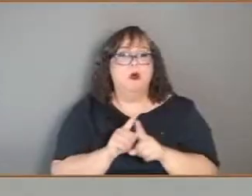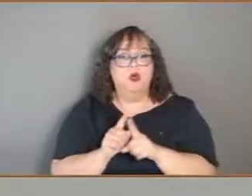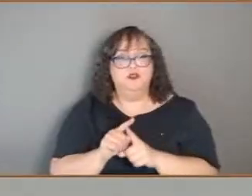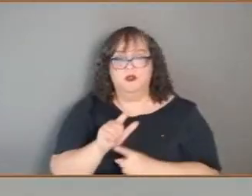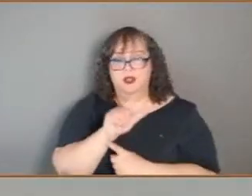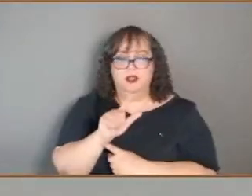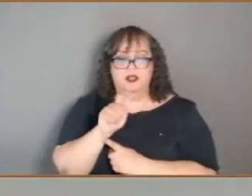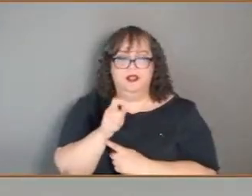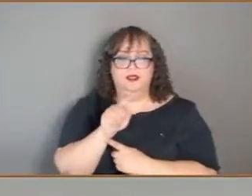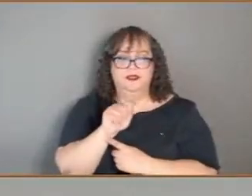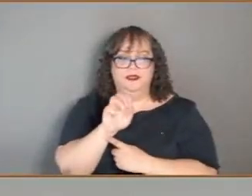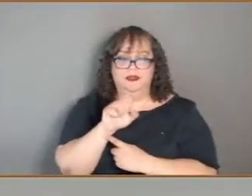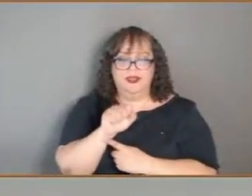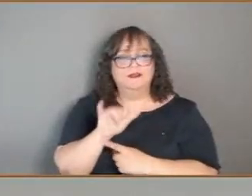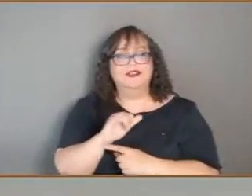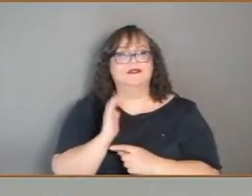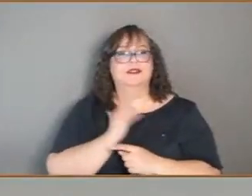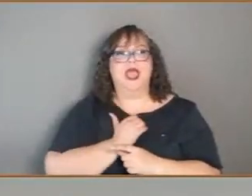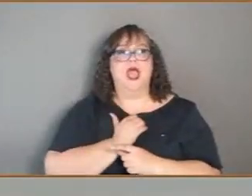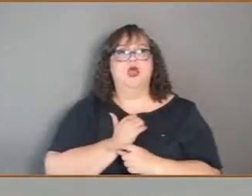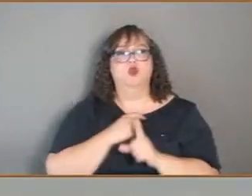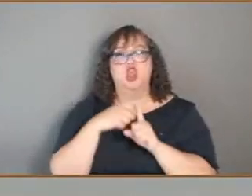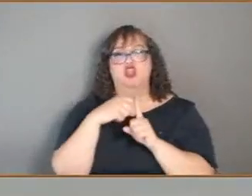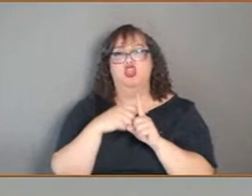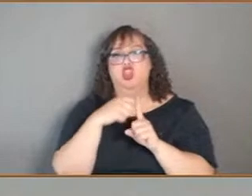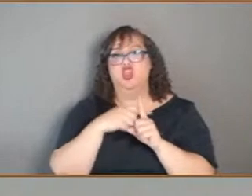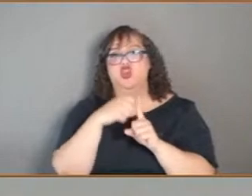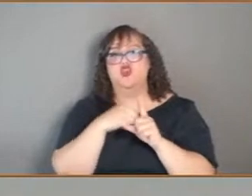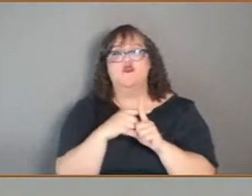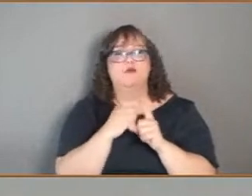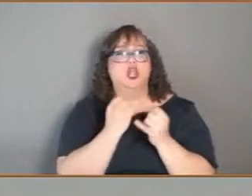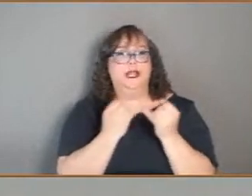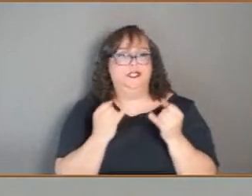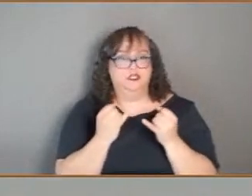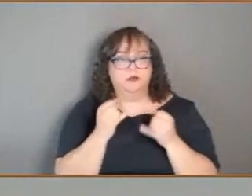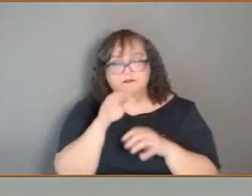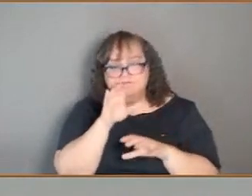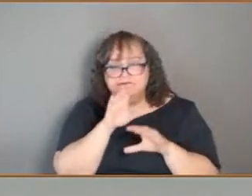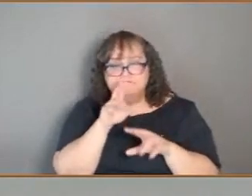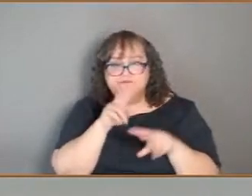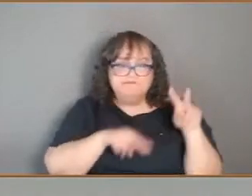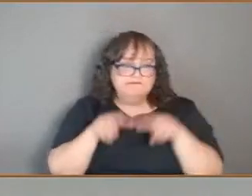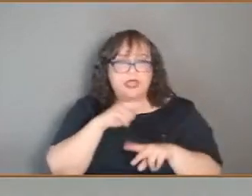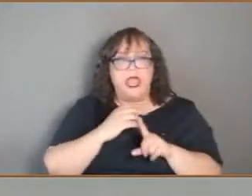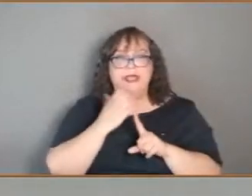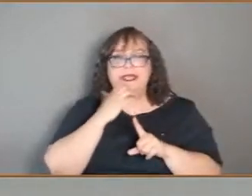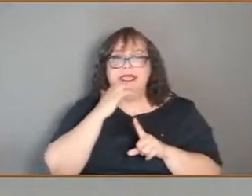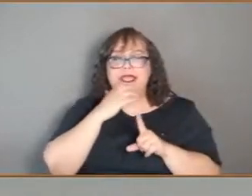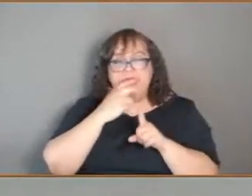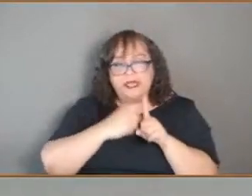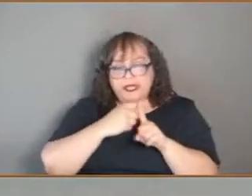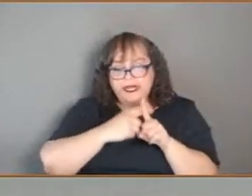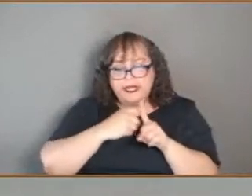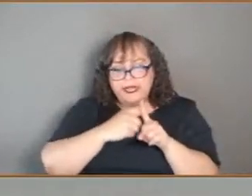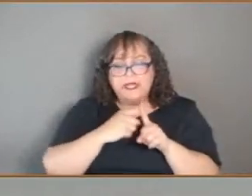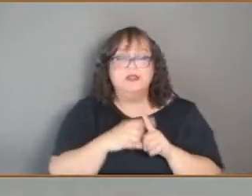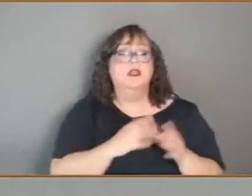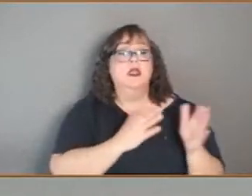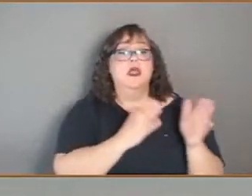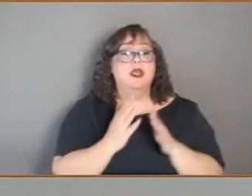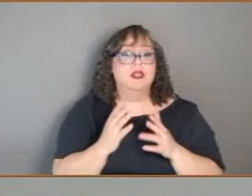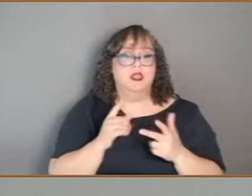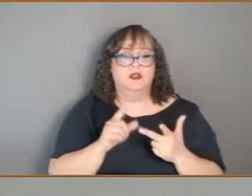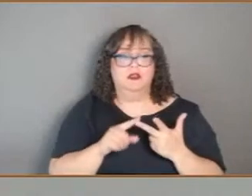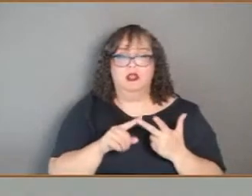the thermal instrument that we've already touched on a little bit, looking at the heat, the temperature of the comets, the asteroids. And then finally,